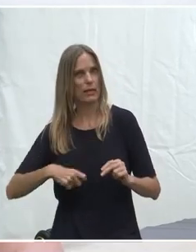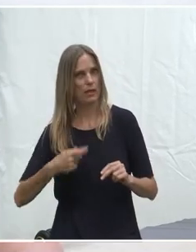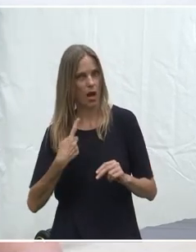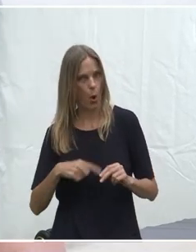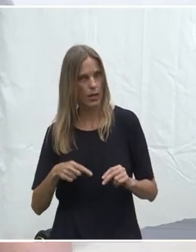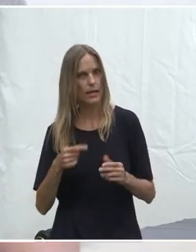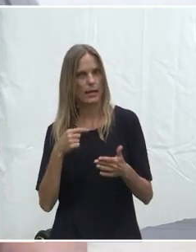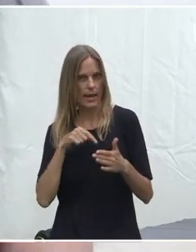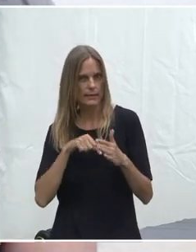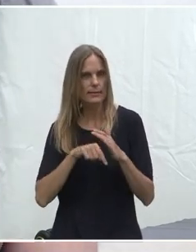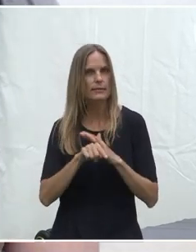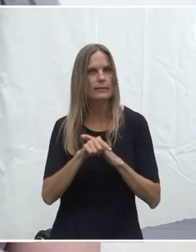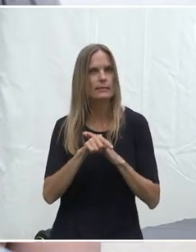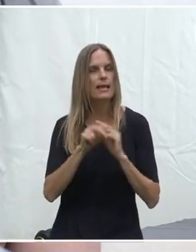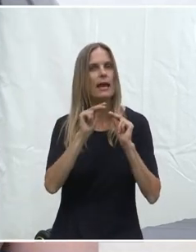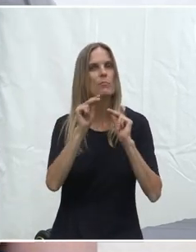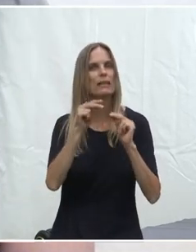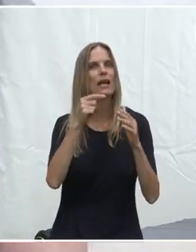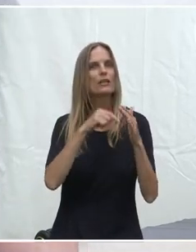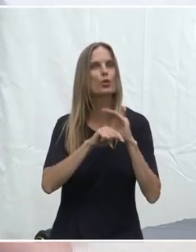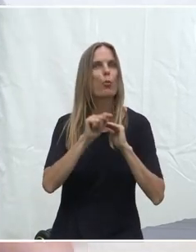of beginner teachers and their mentors.